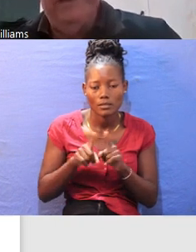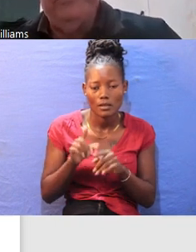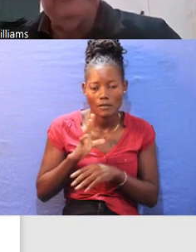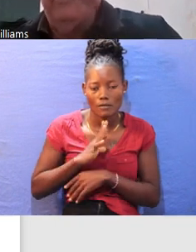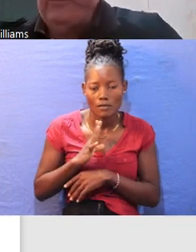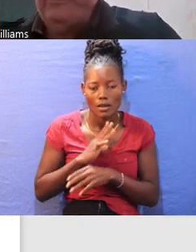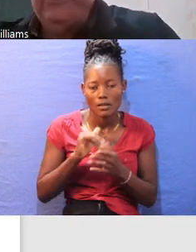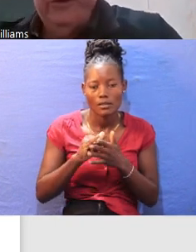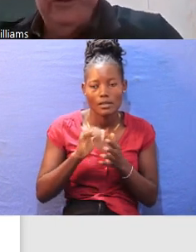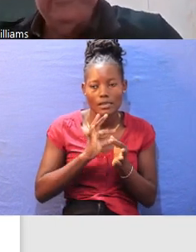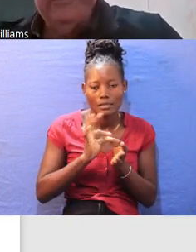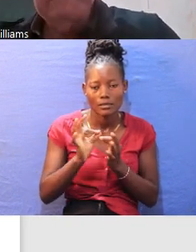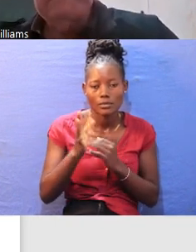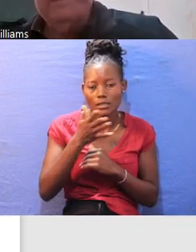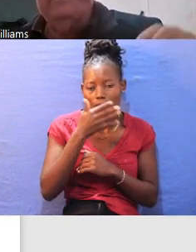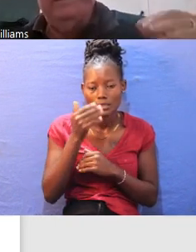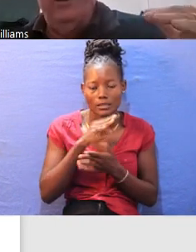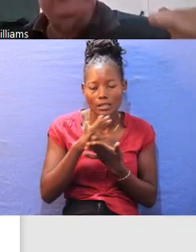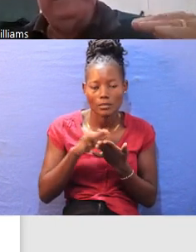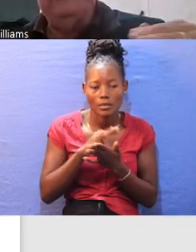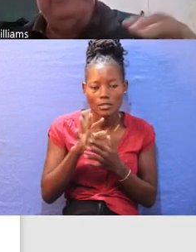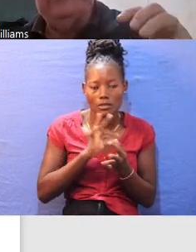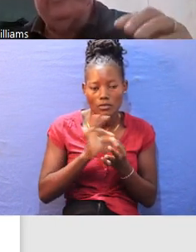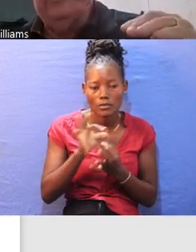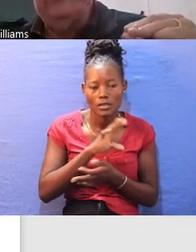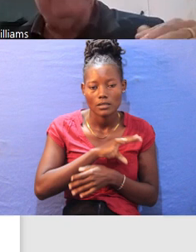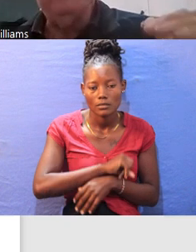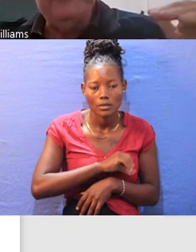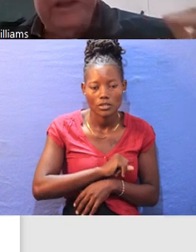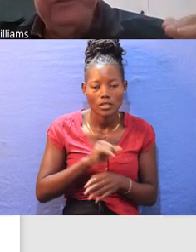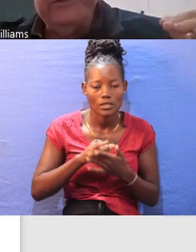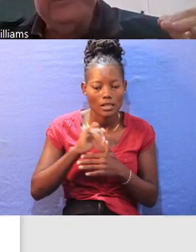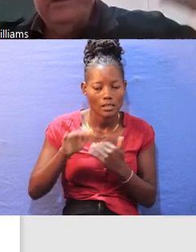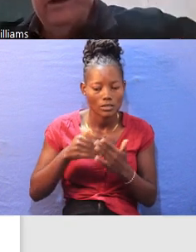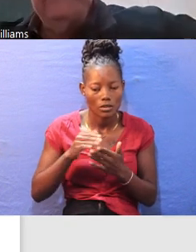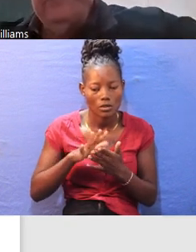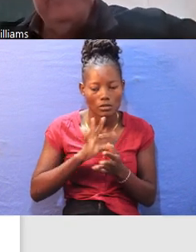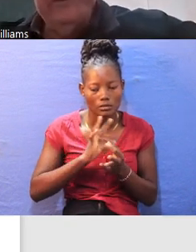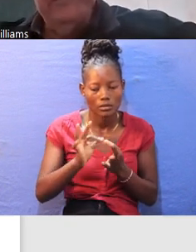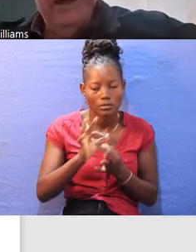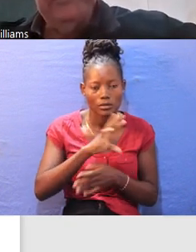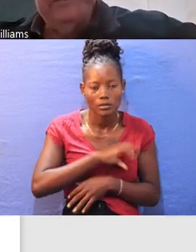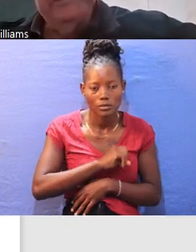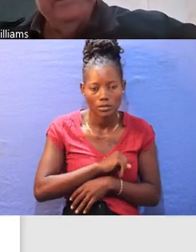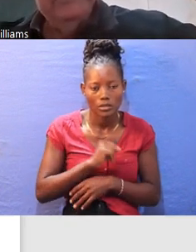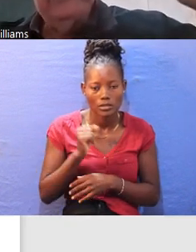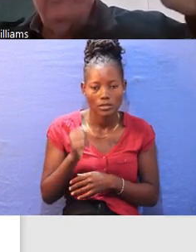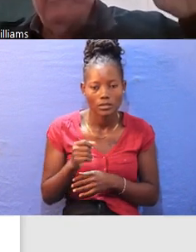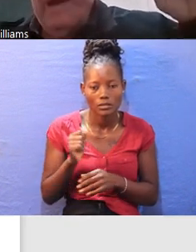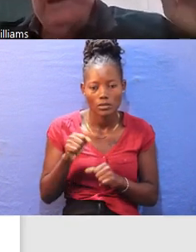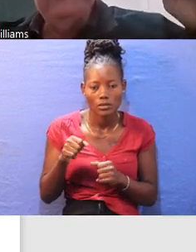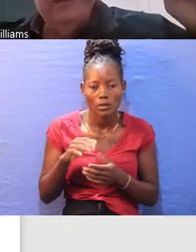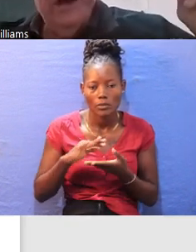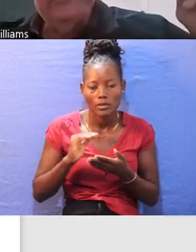the basis of speed endurance, that all speed endurance is going to be some percentage of your max velocity.